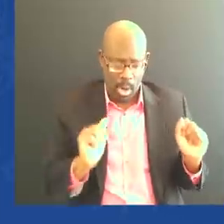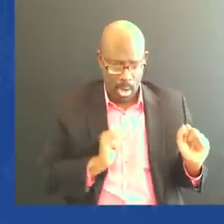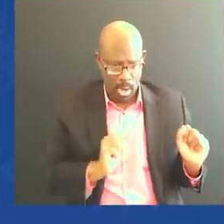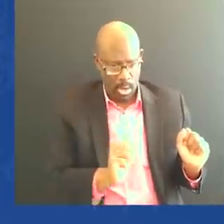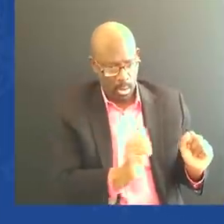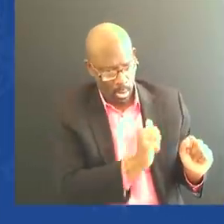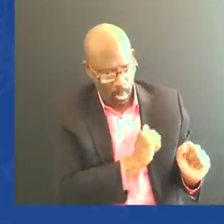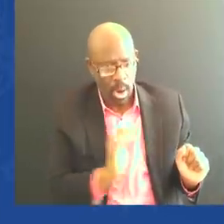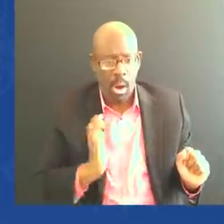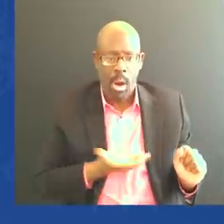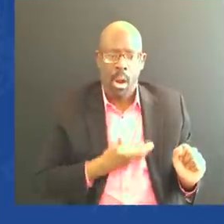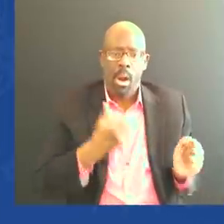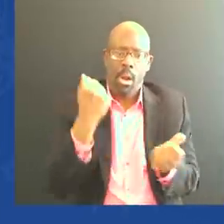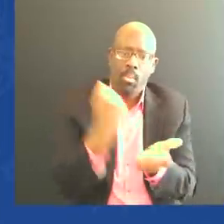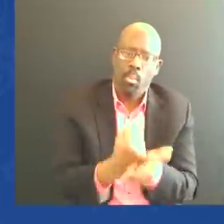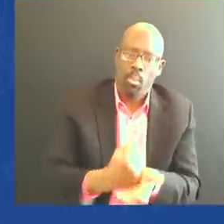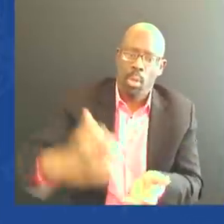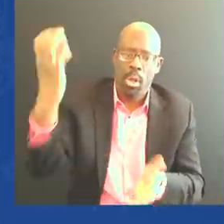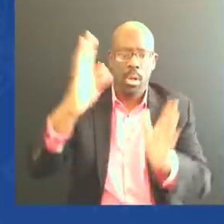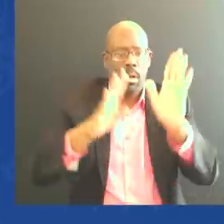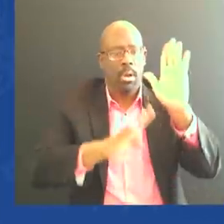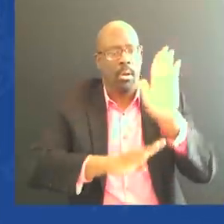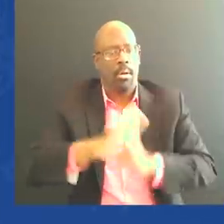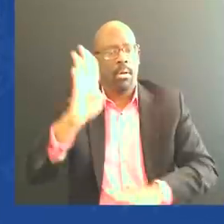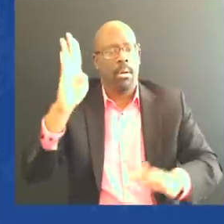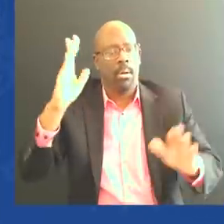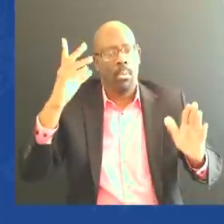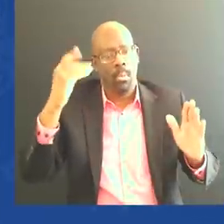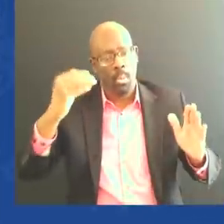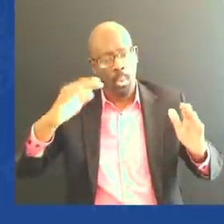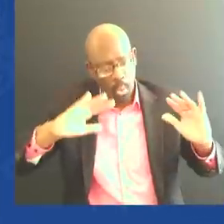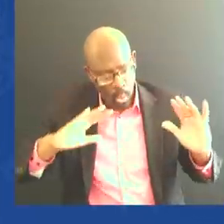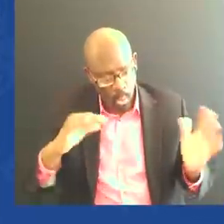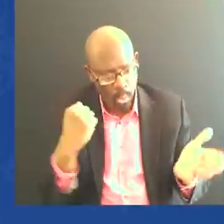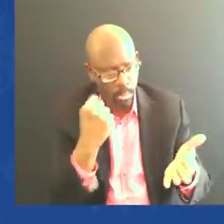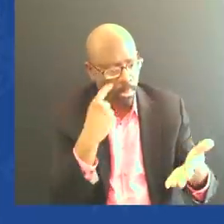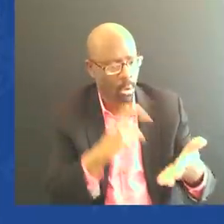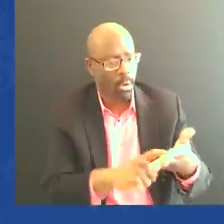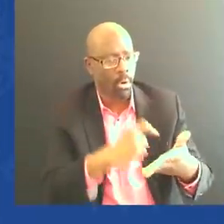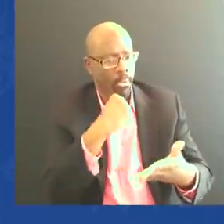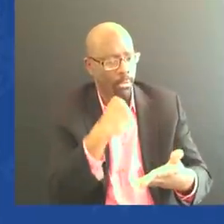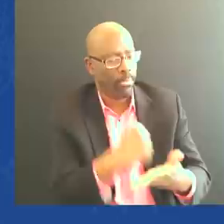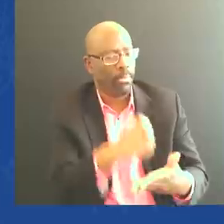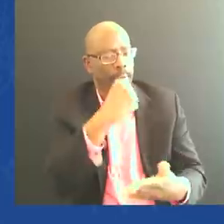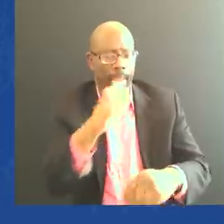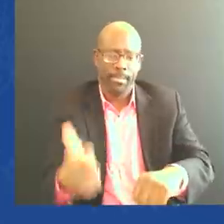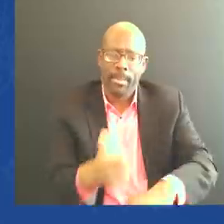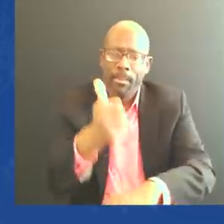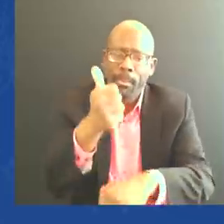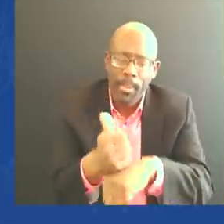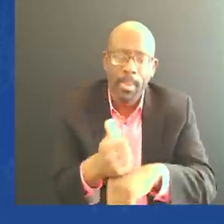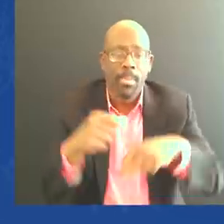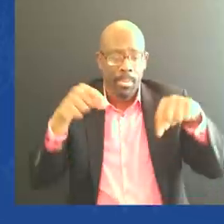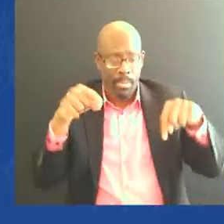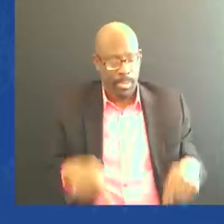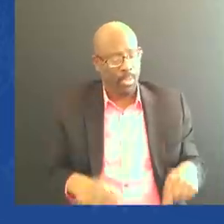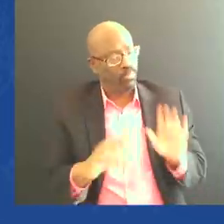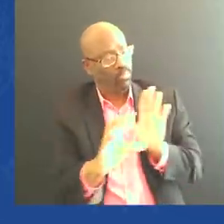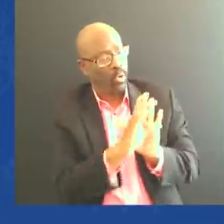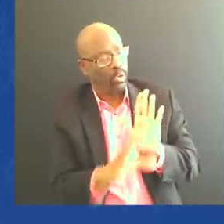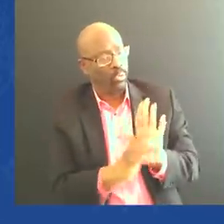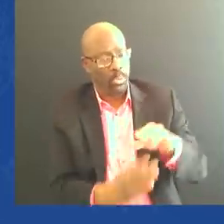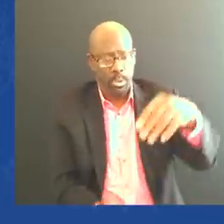Do ordain and establish this Constitution for the United